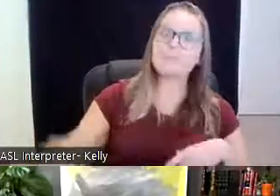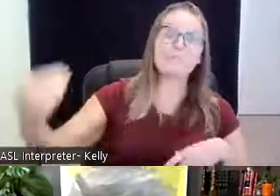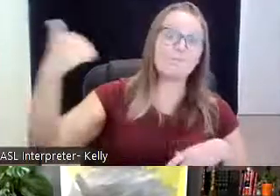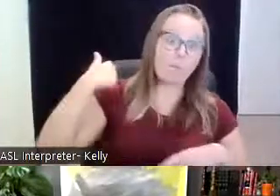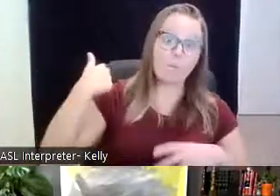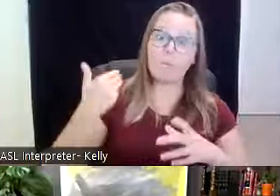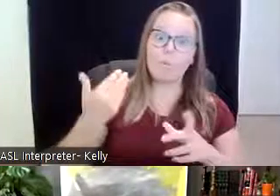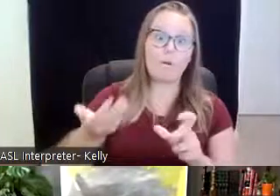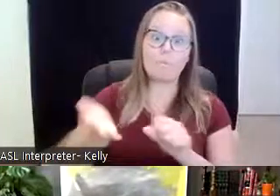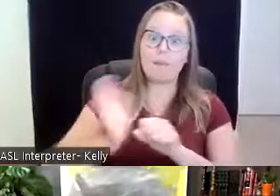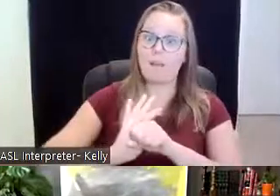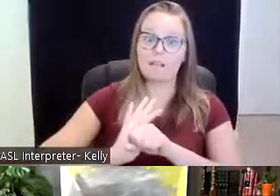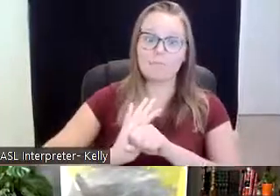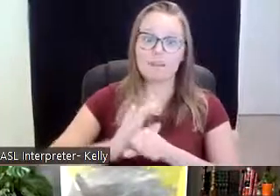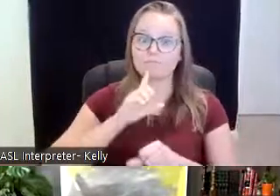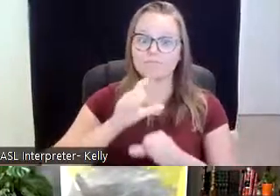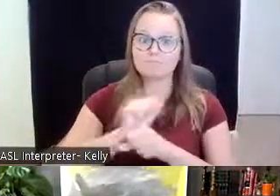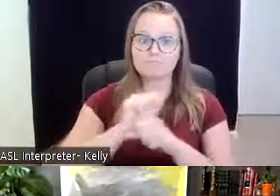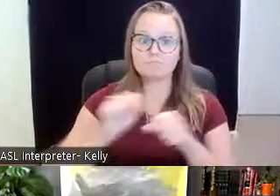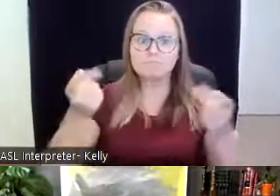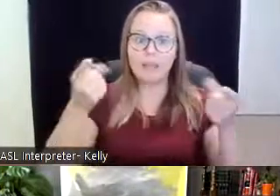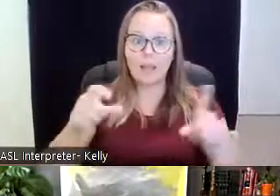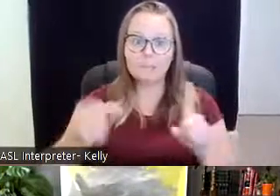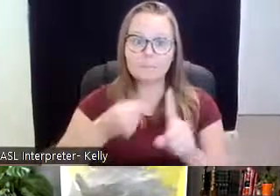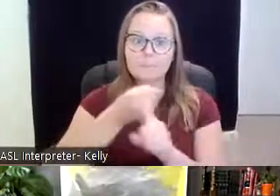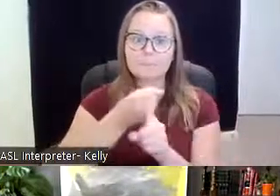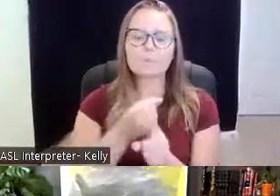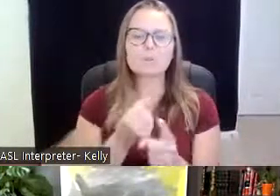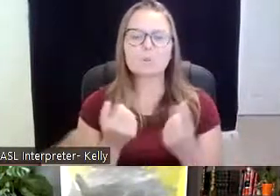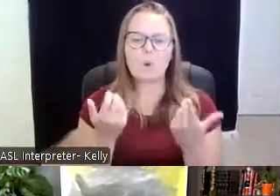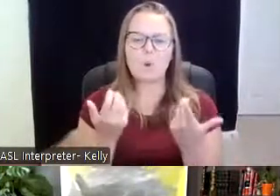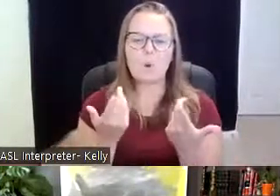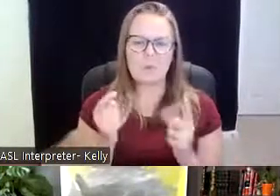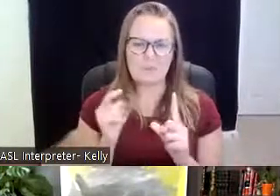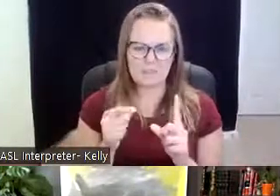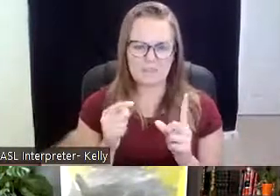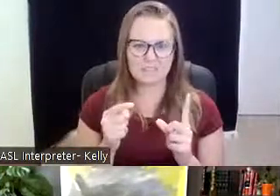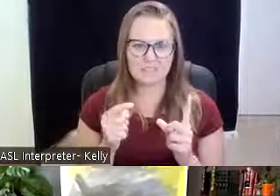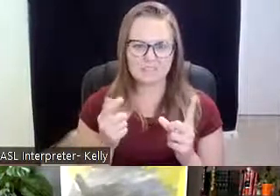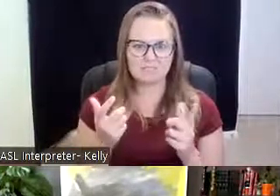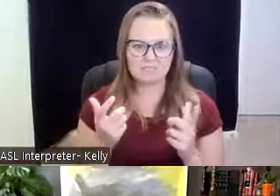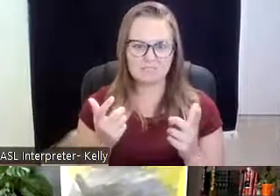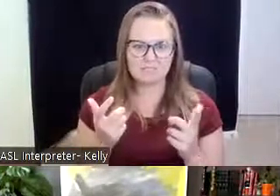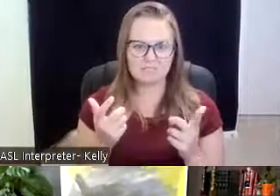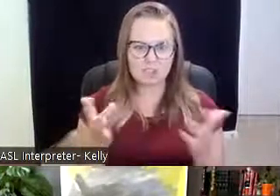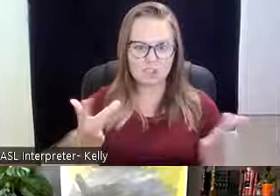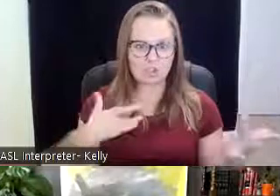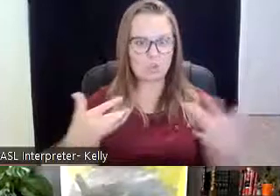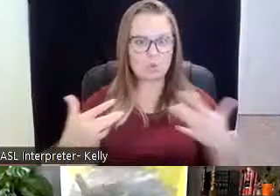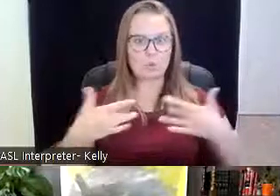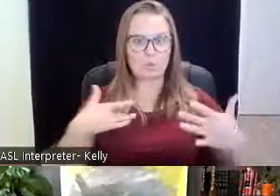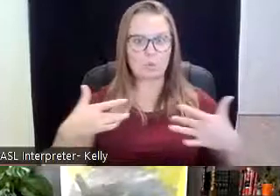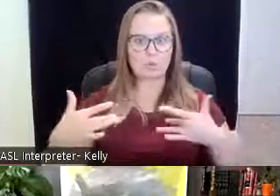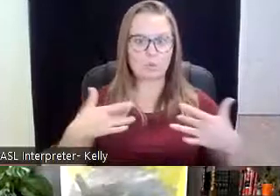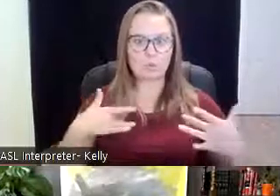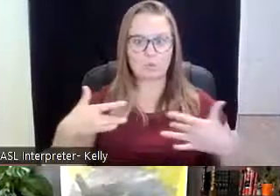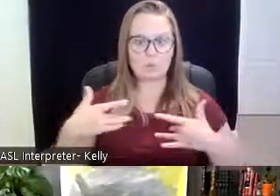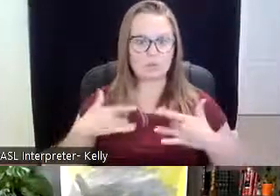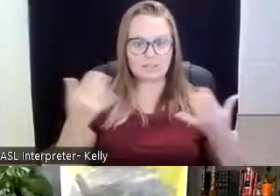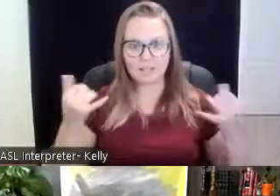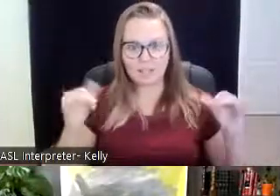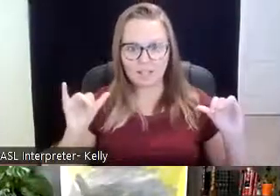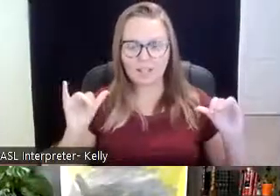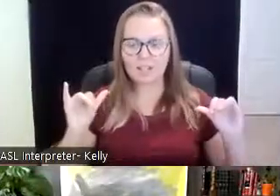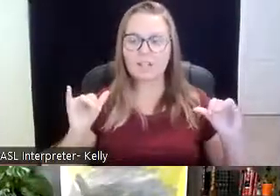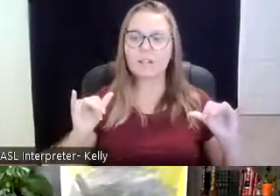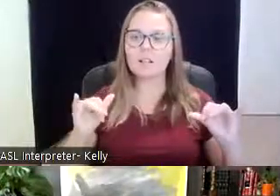So just how big of a concern is this, particularly in light of the fact that prevalence